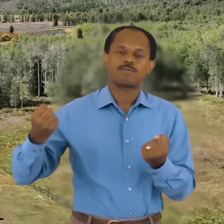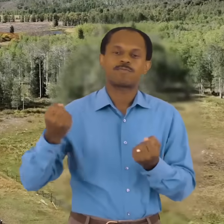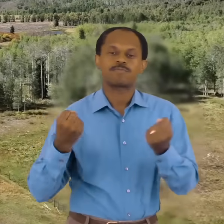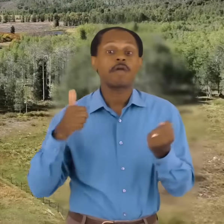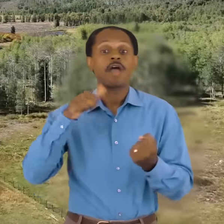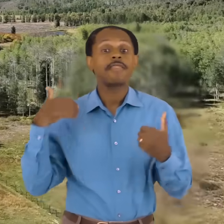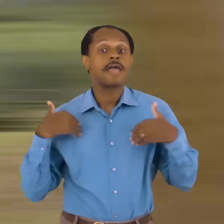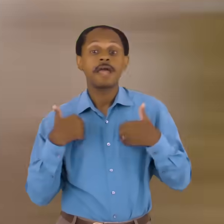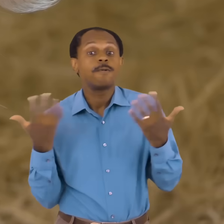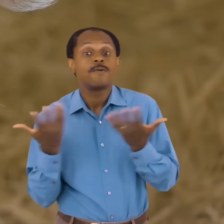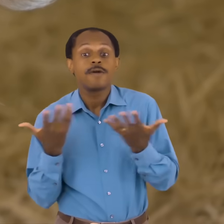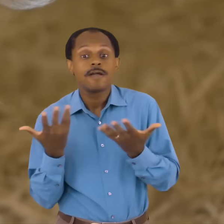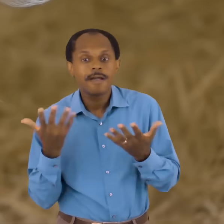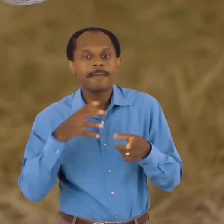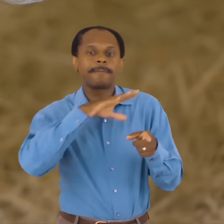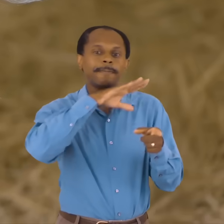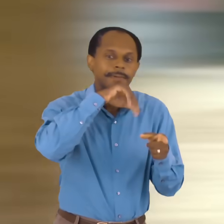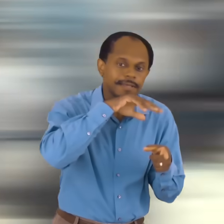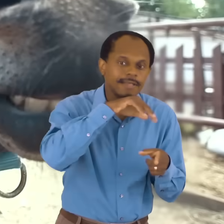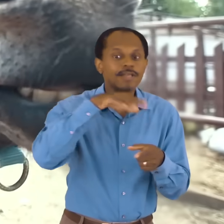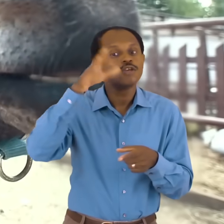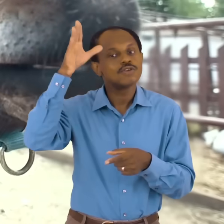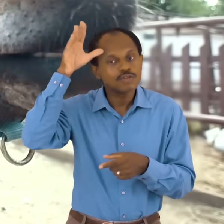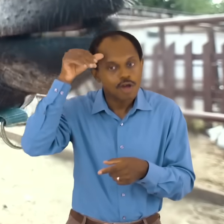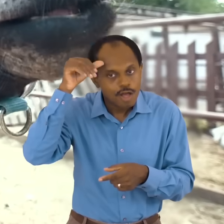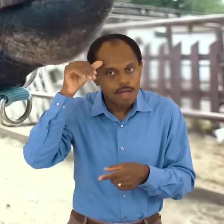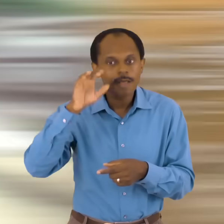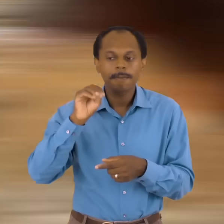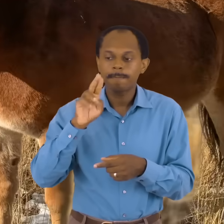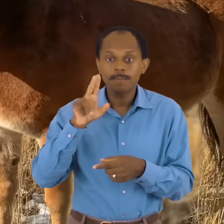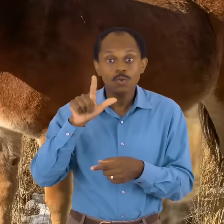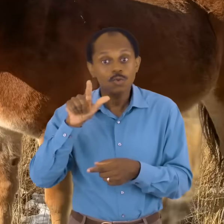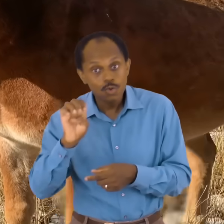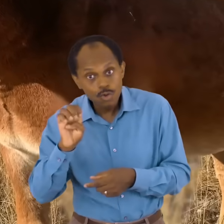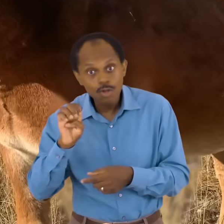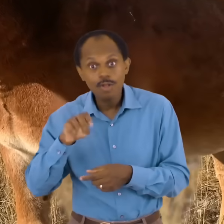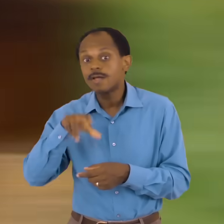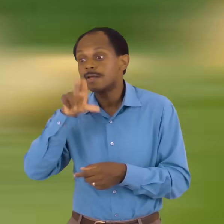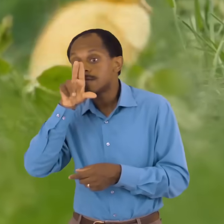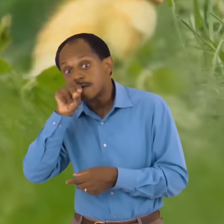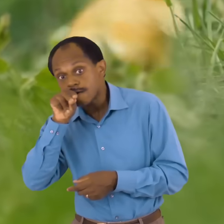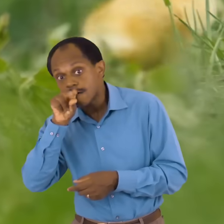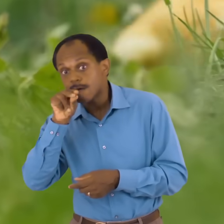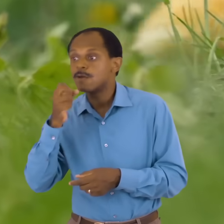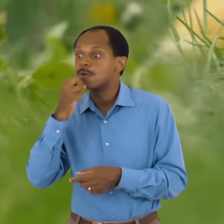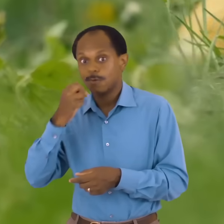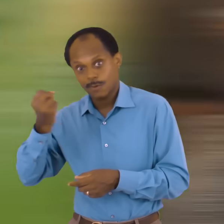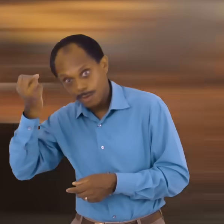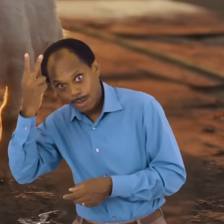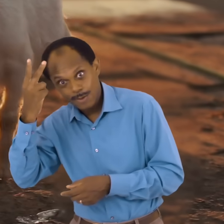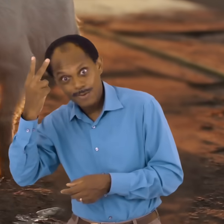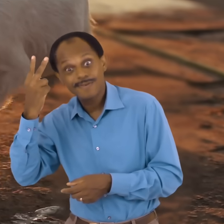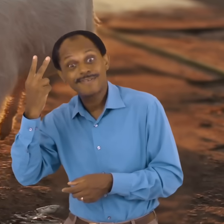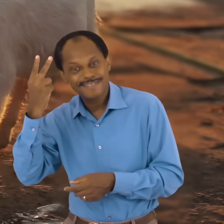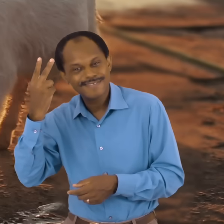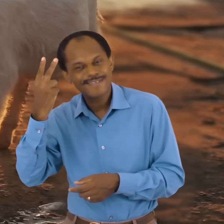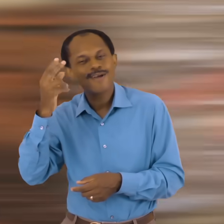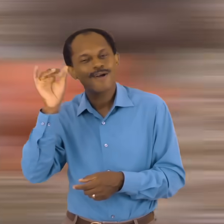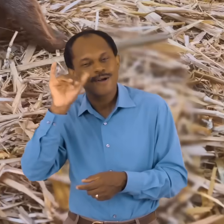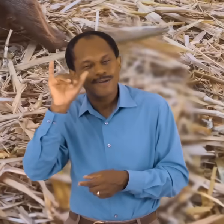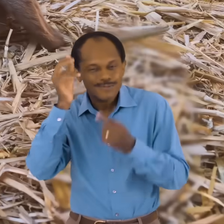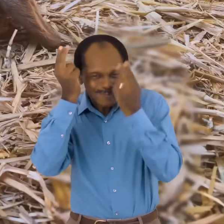live on a farm pigs donkeys mules ducks goats